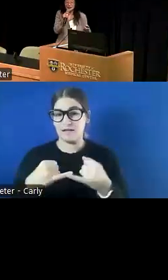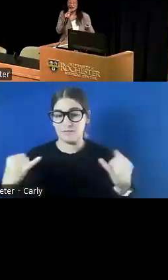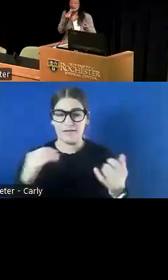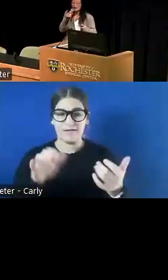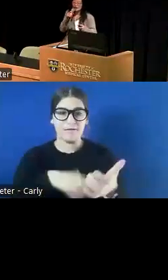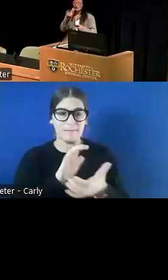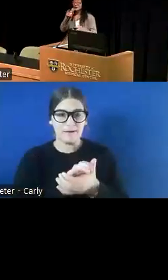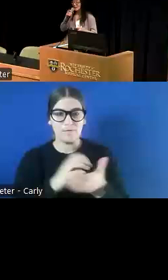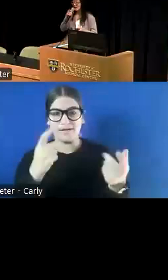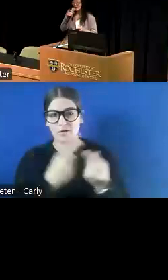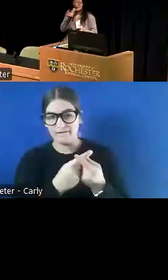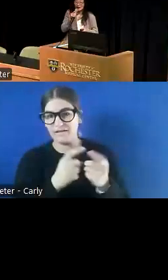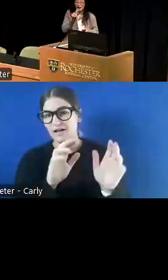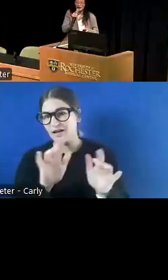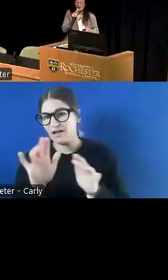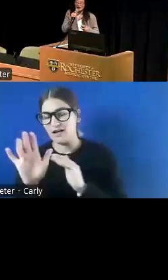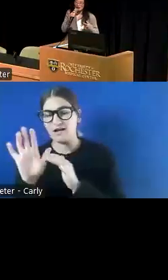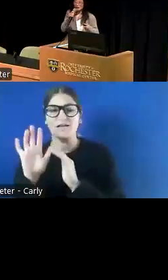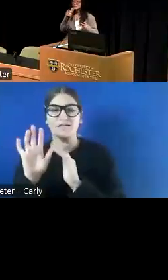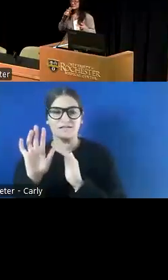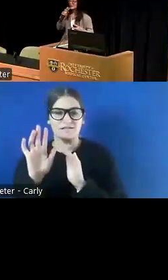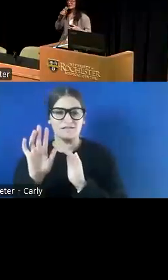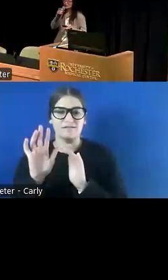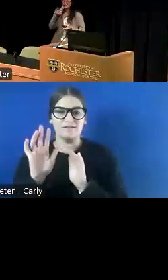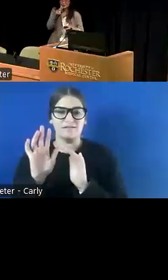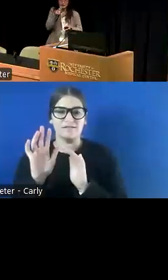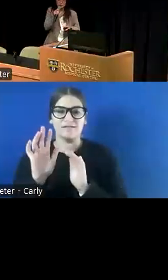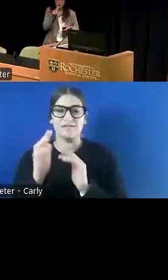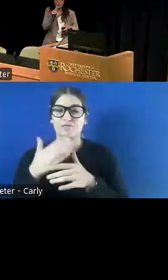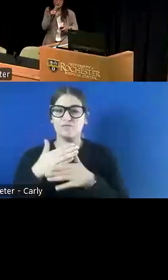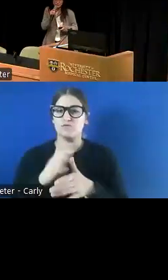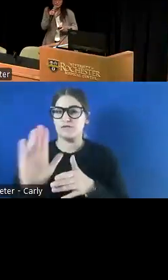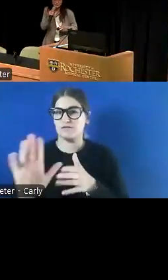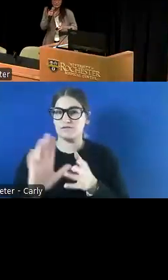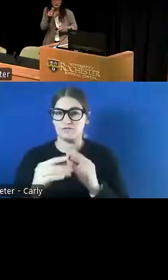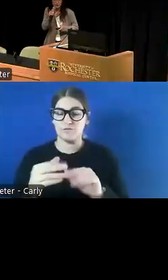married, and today, and for him to tell his suicide story.